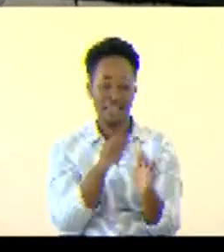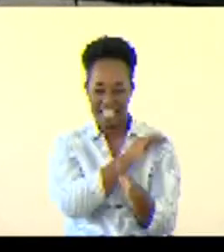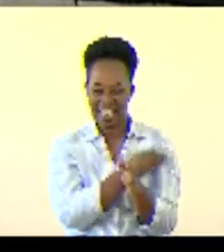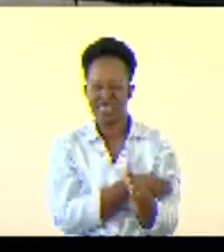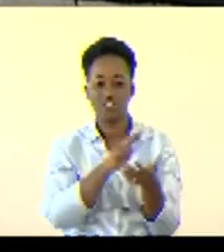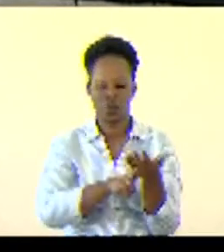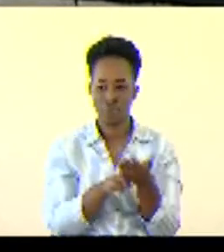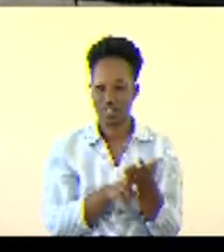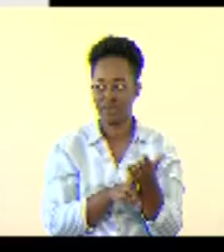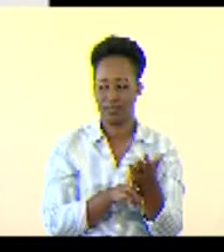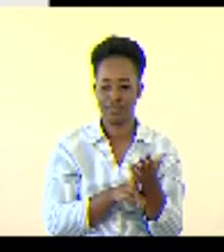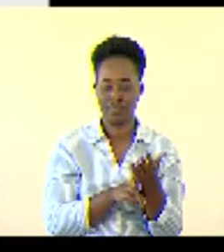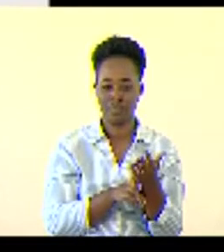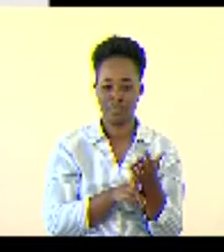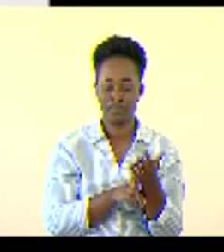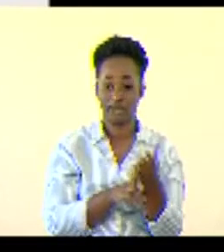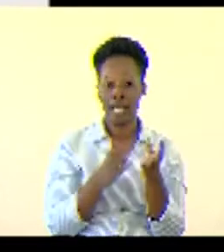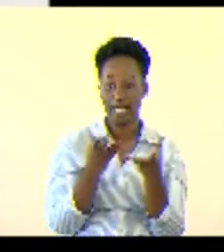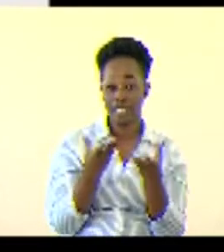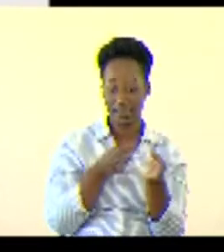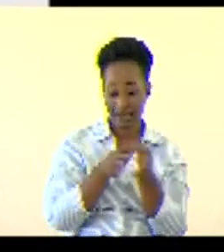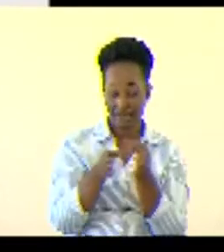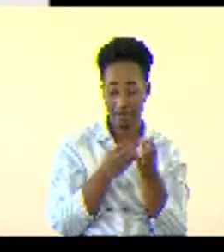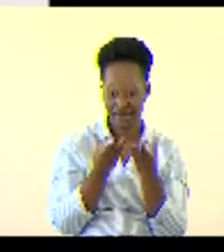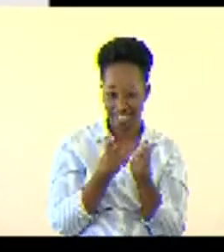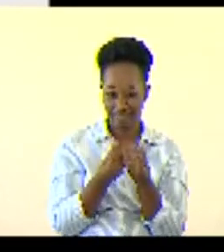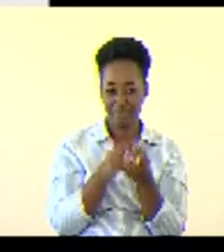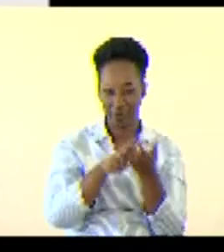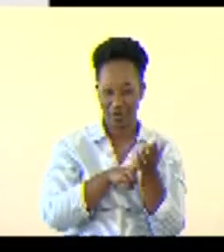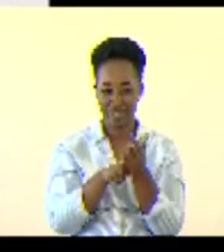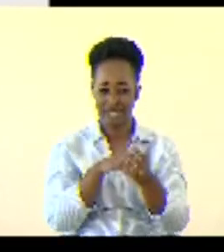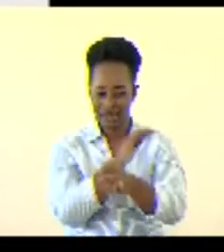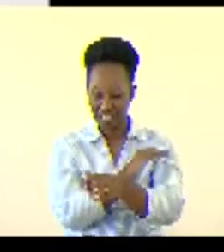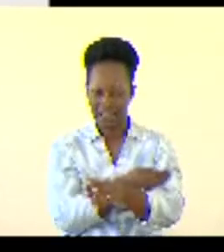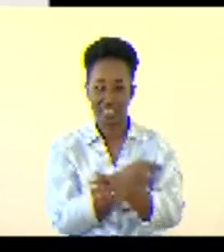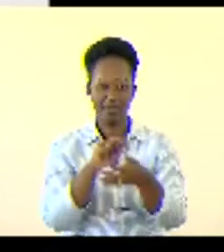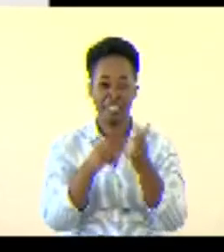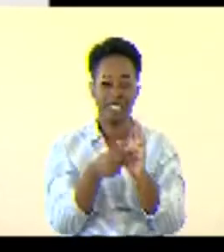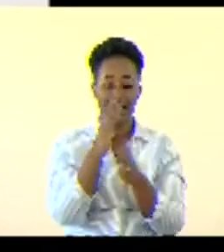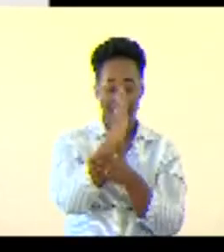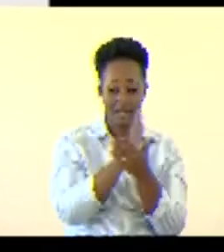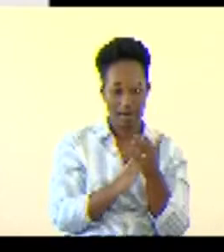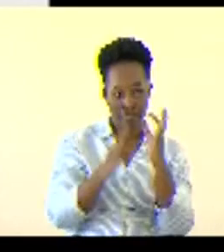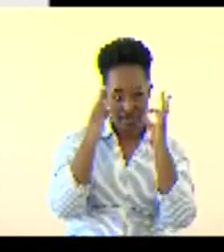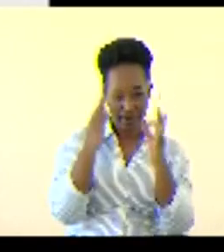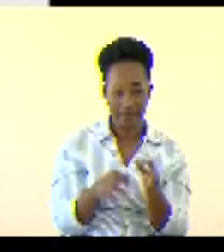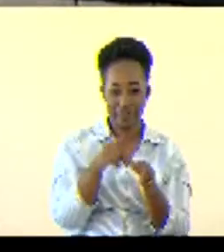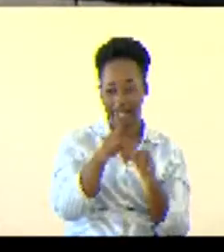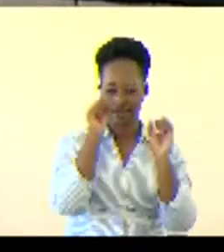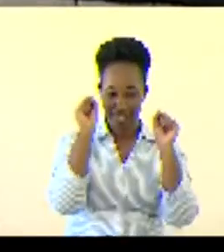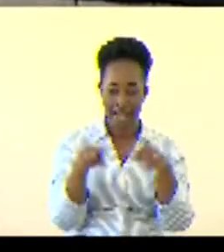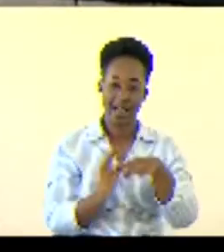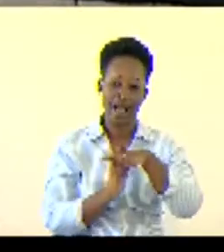use. It uses the energy. So simply, if it uses the energy, it means there must be some of the factors that can